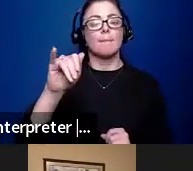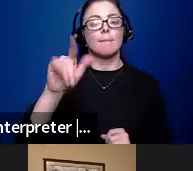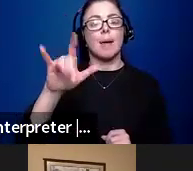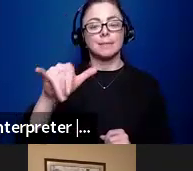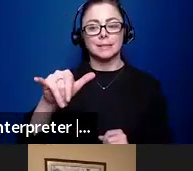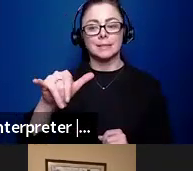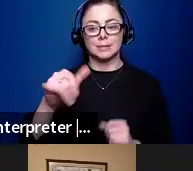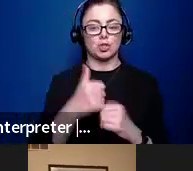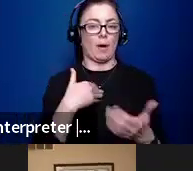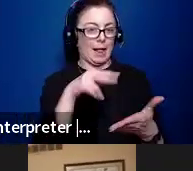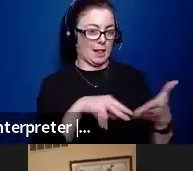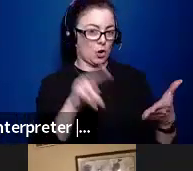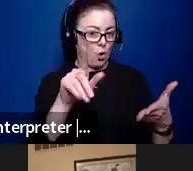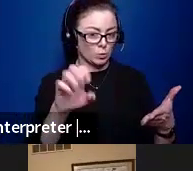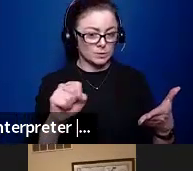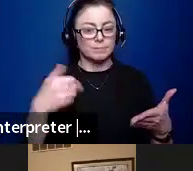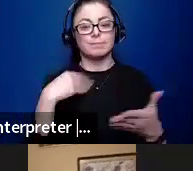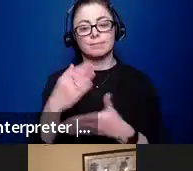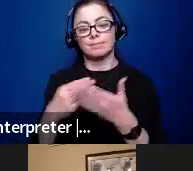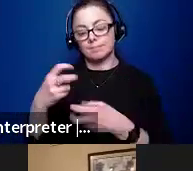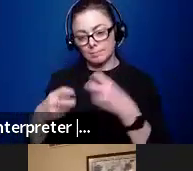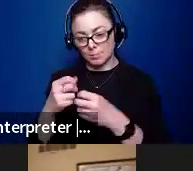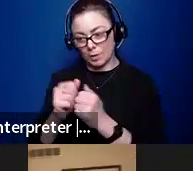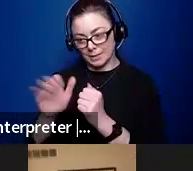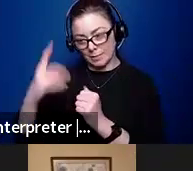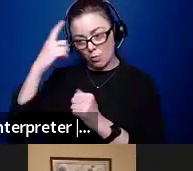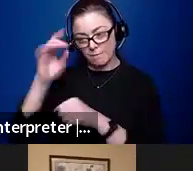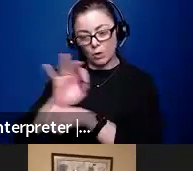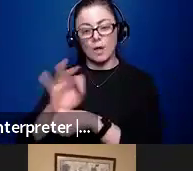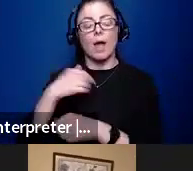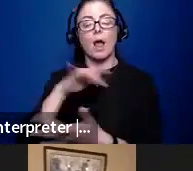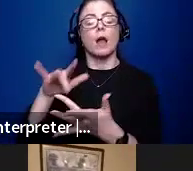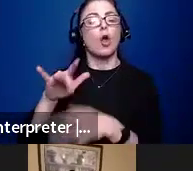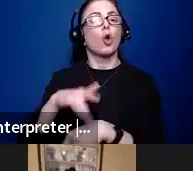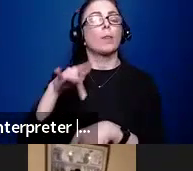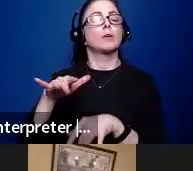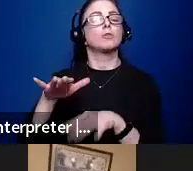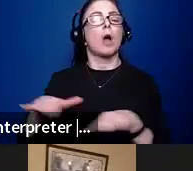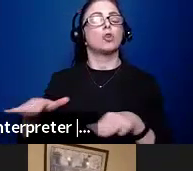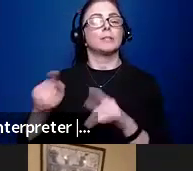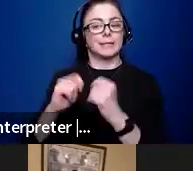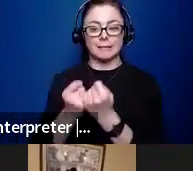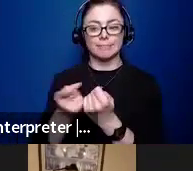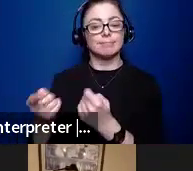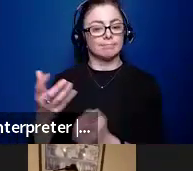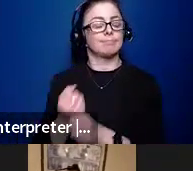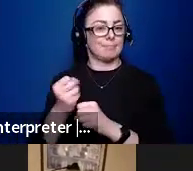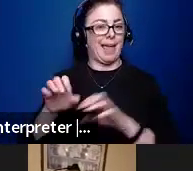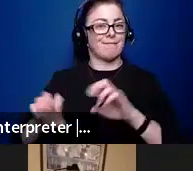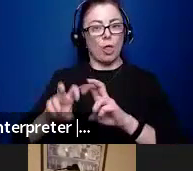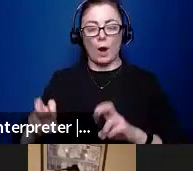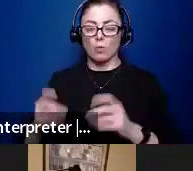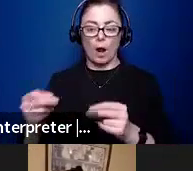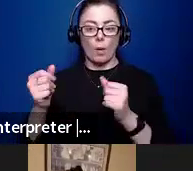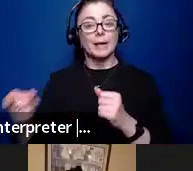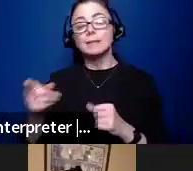Sorry, I'm reading off my notes. And I contacted the early childhood team, and he was able to get evaluated right away. And when he would speak, it was